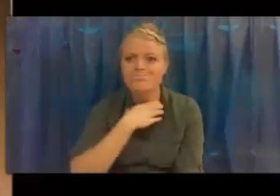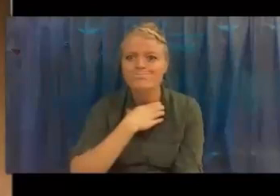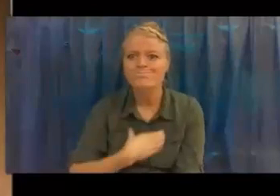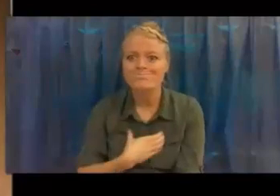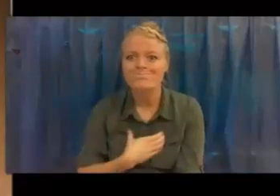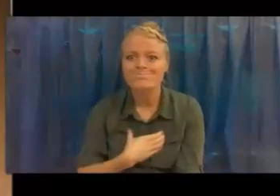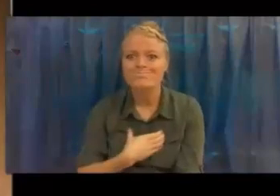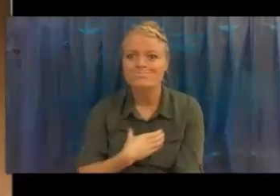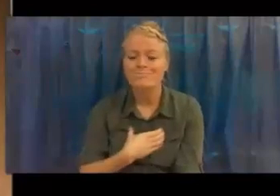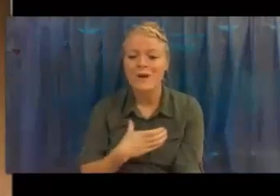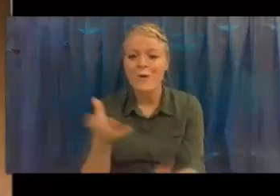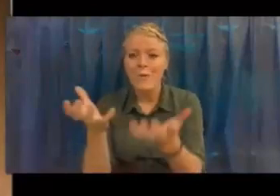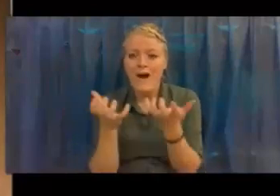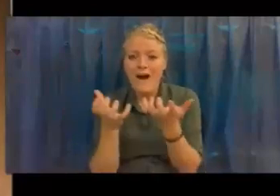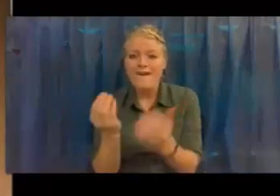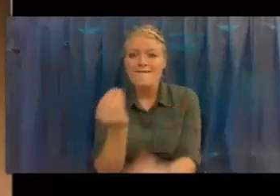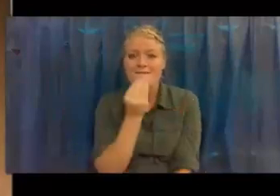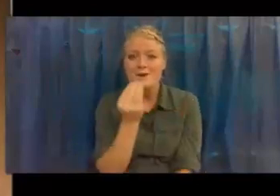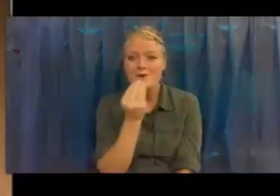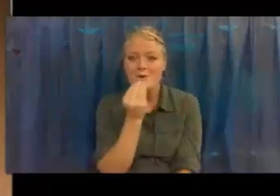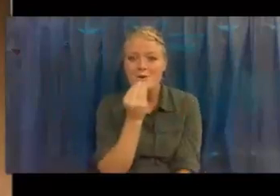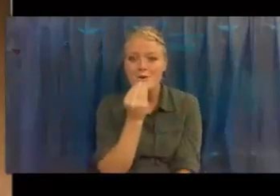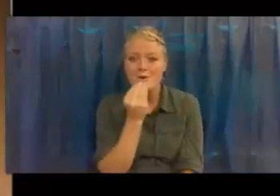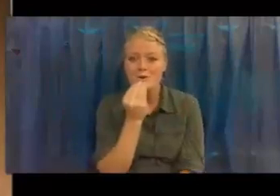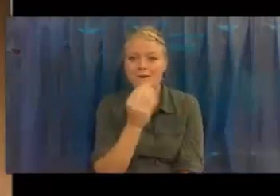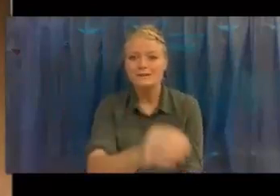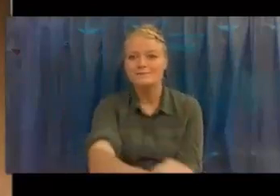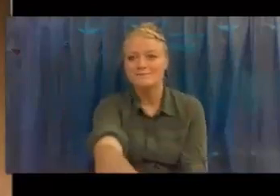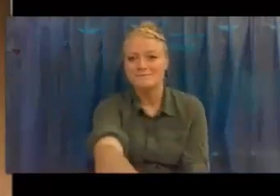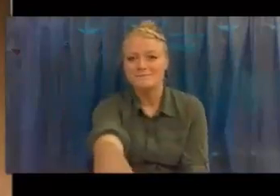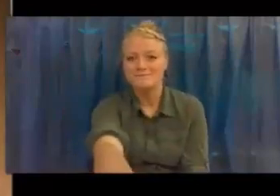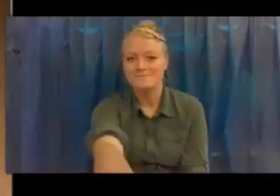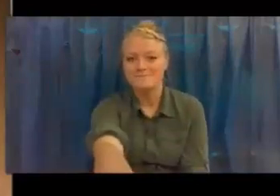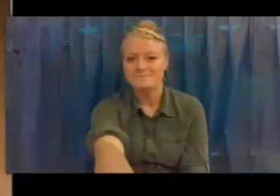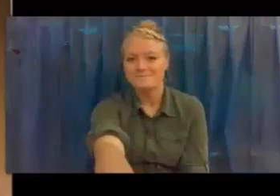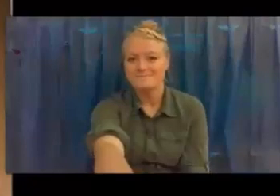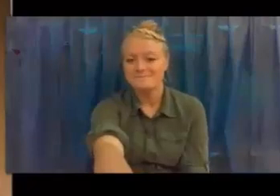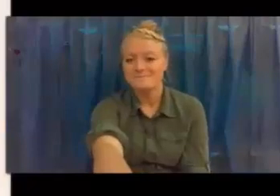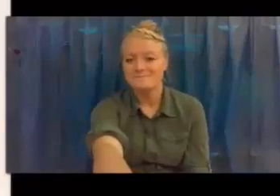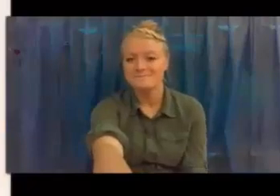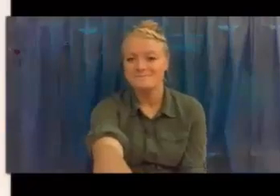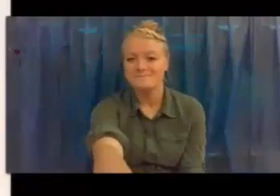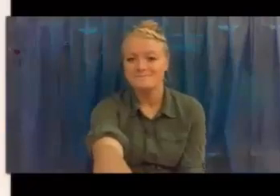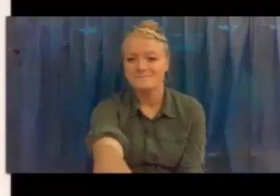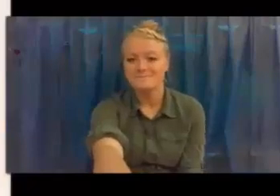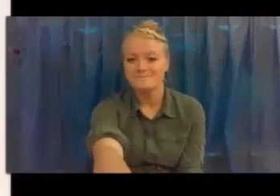Why? When they're hungry, when they want food,